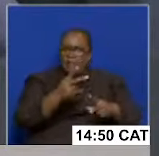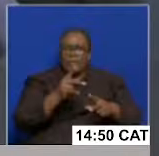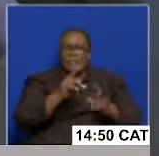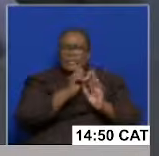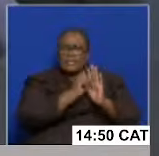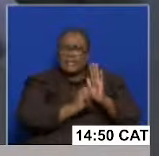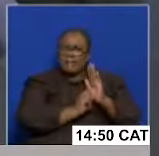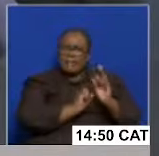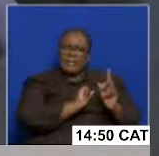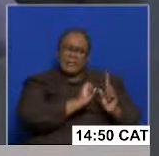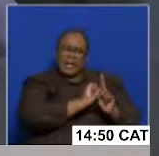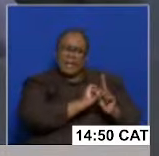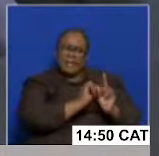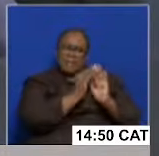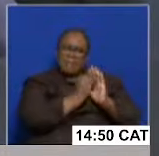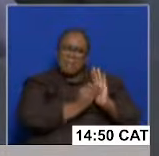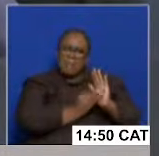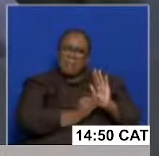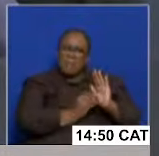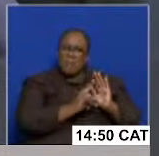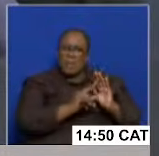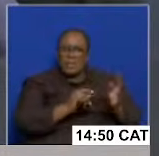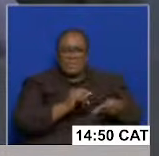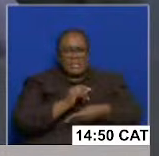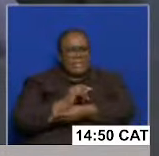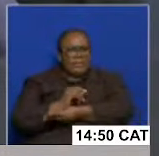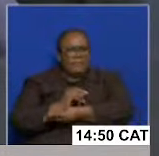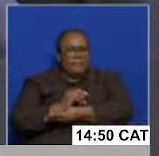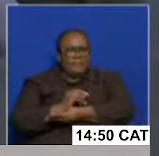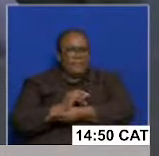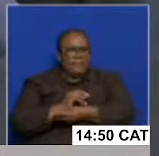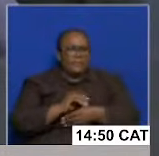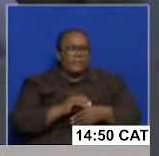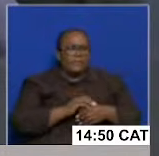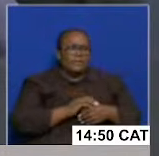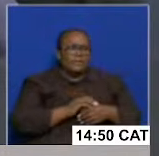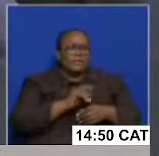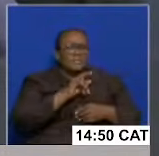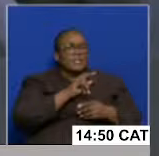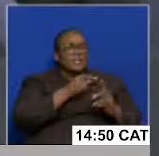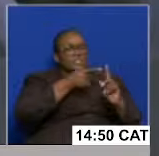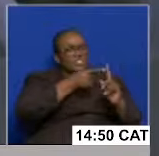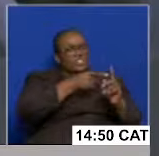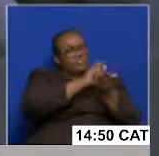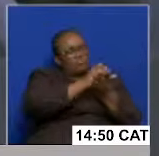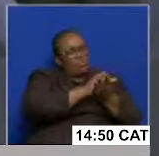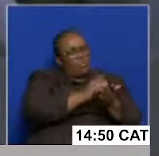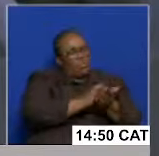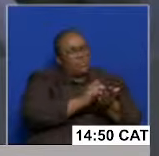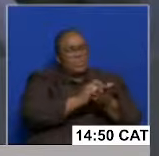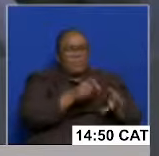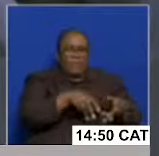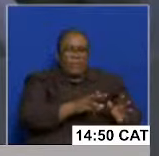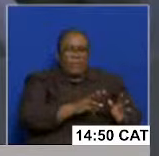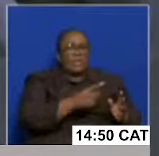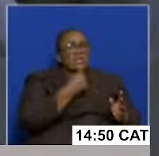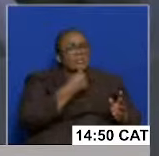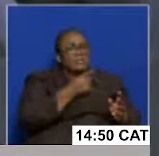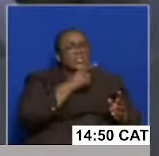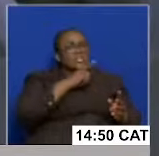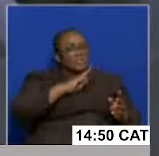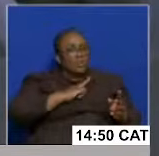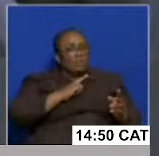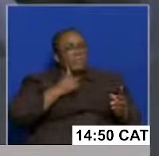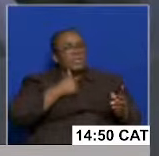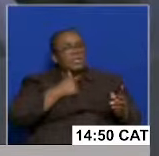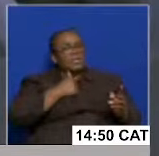I think she wrote it the way it is, and then she told me that she has sent it, and then she made me to read it